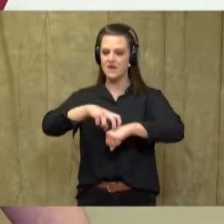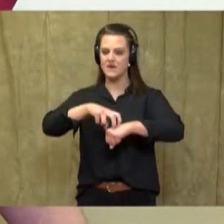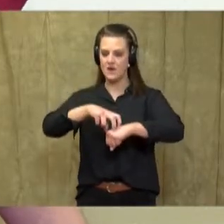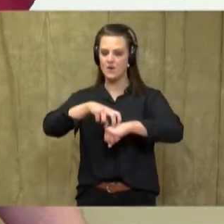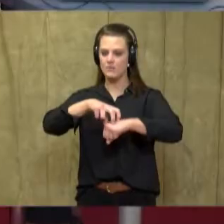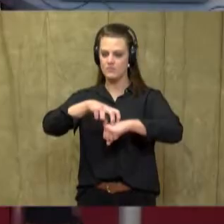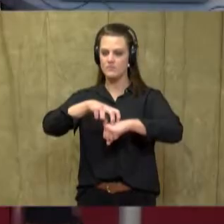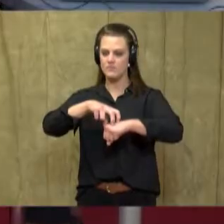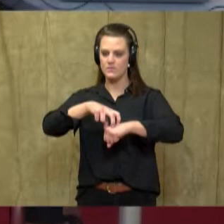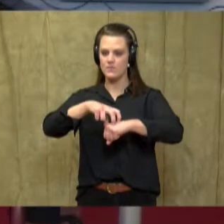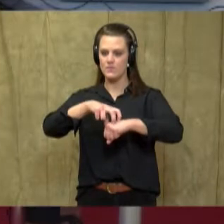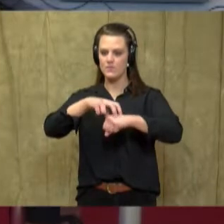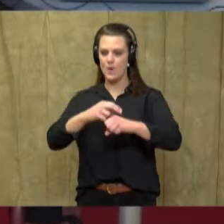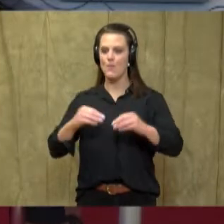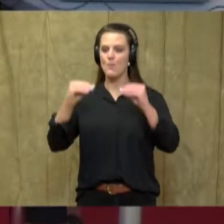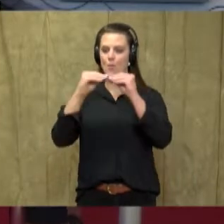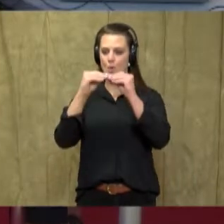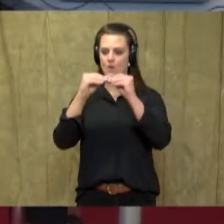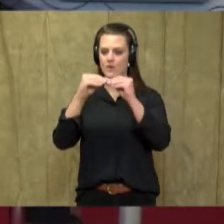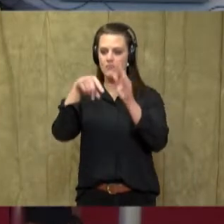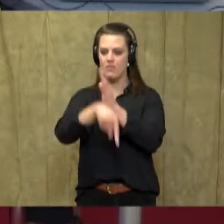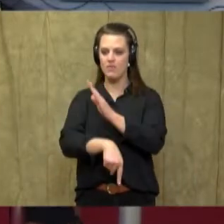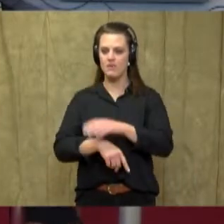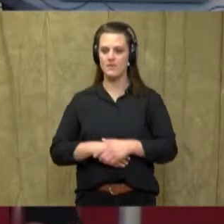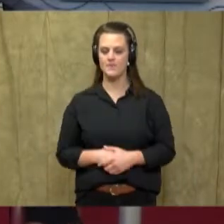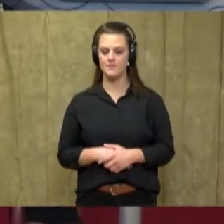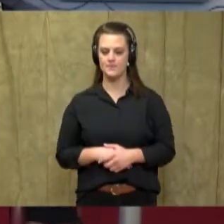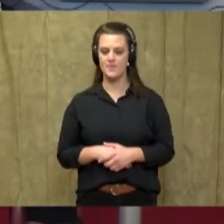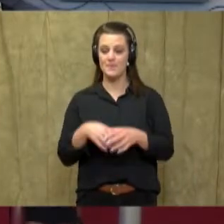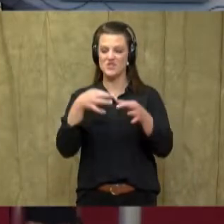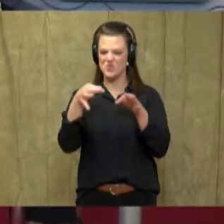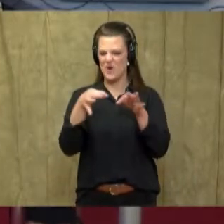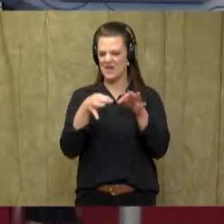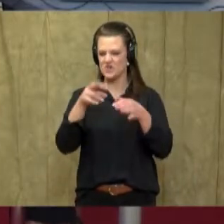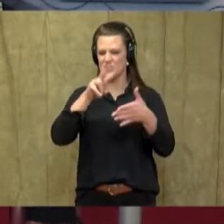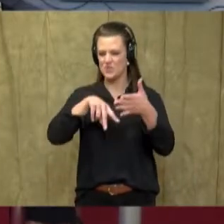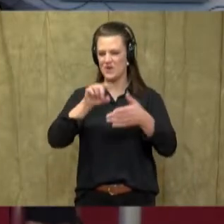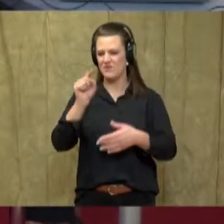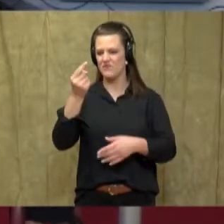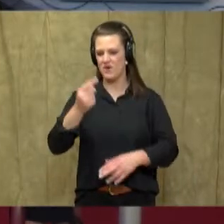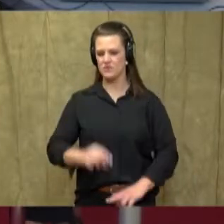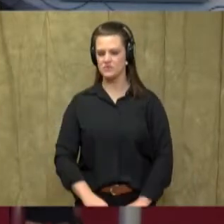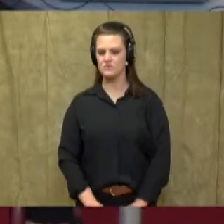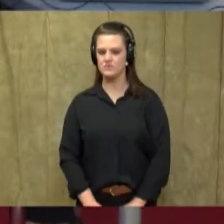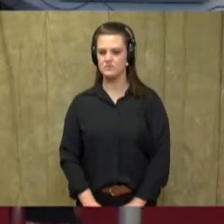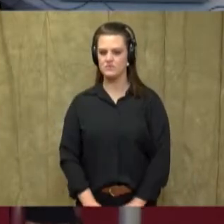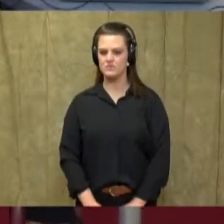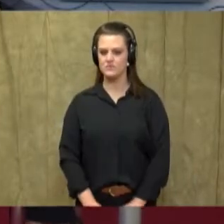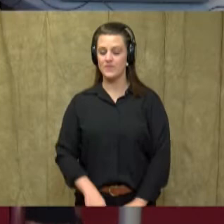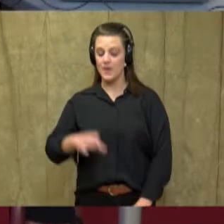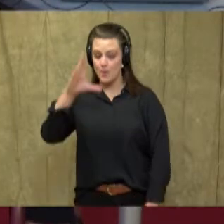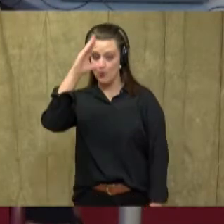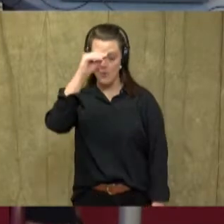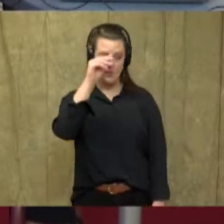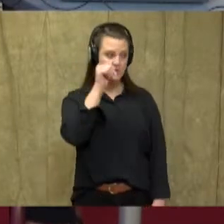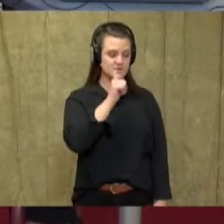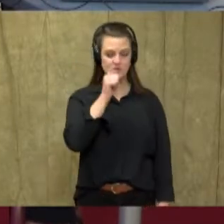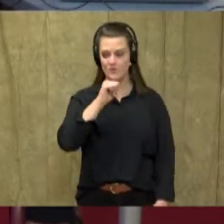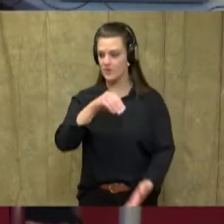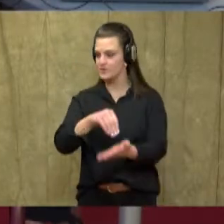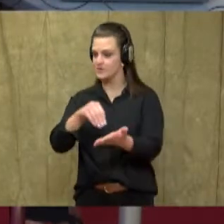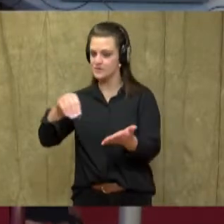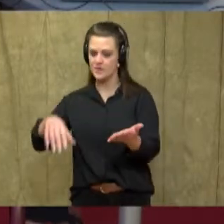before we do, let's take a look at the directions. Many times, boys and girls,